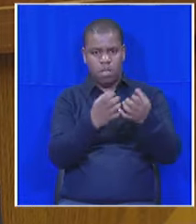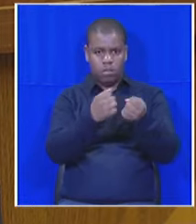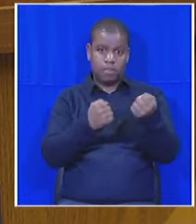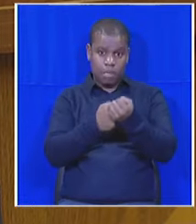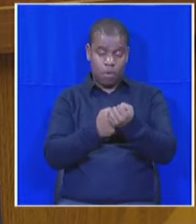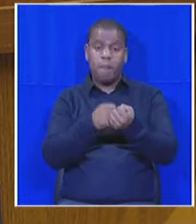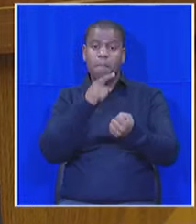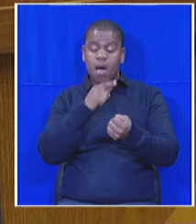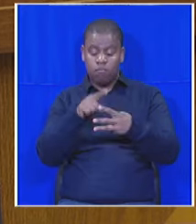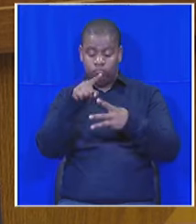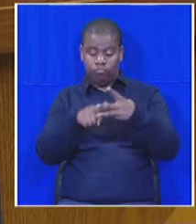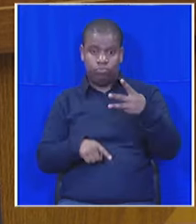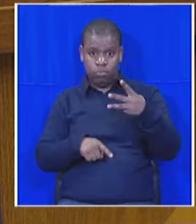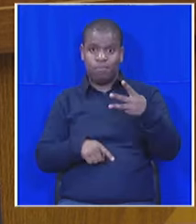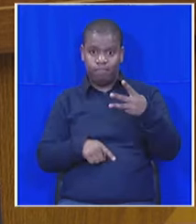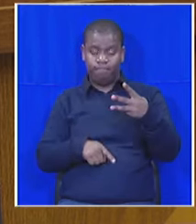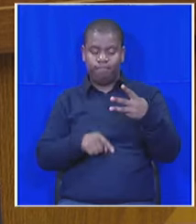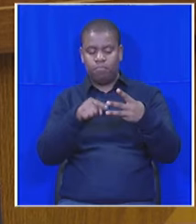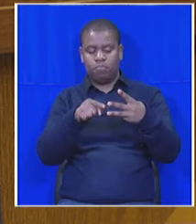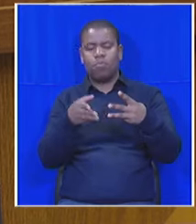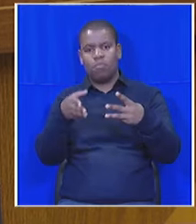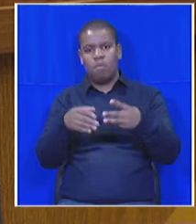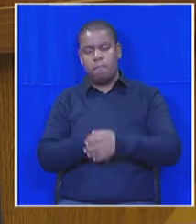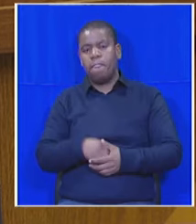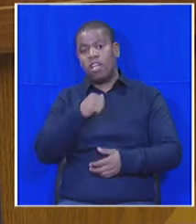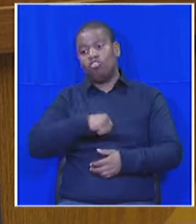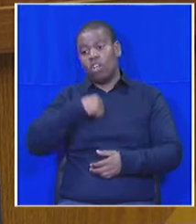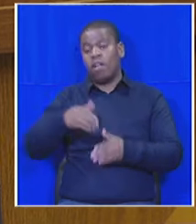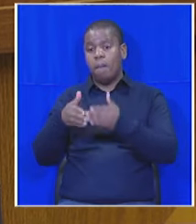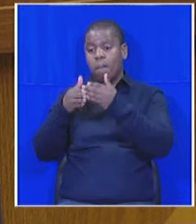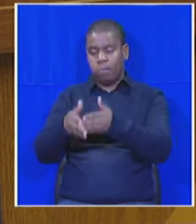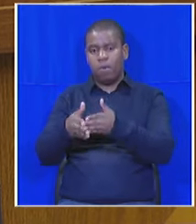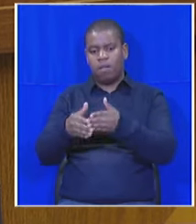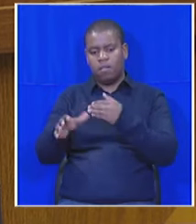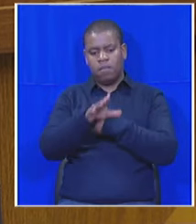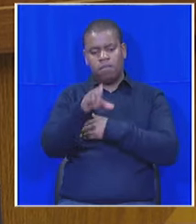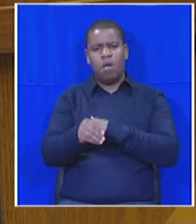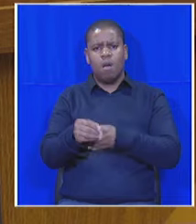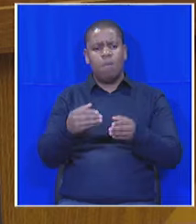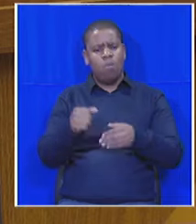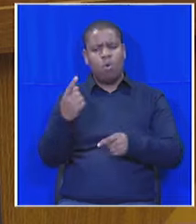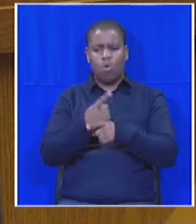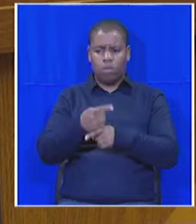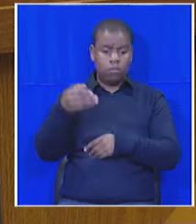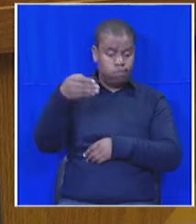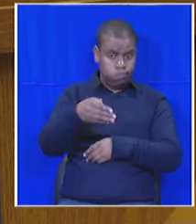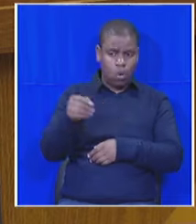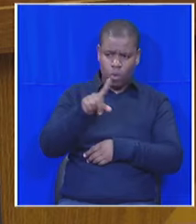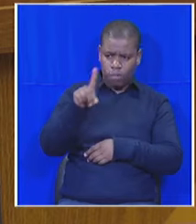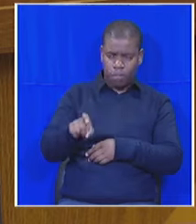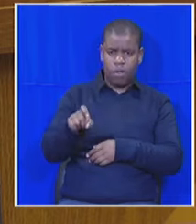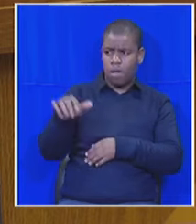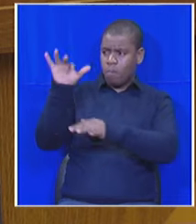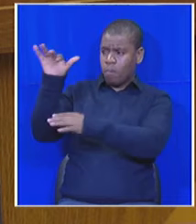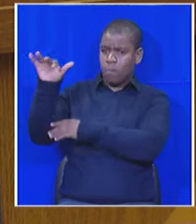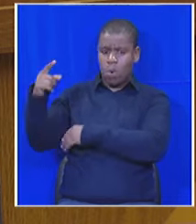The Chinese fishing vessels sailing through South Africa's exclusive economic zone area raises questions. To have foreign vessels within